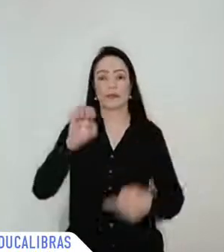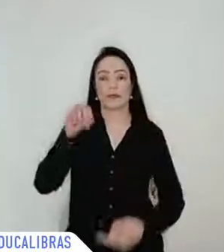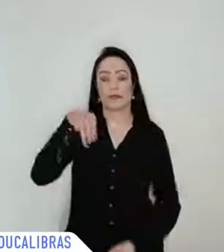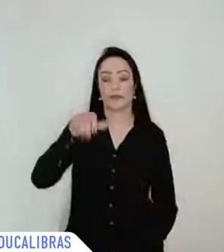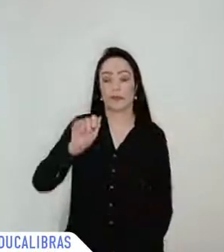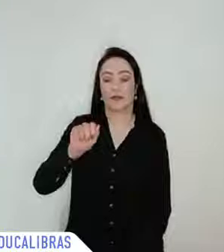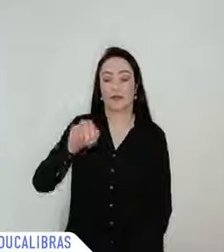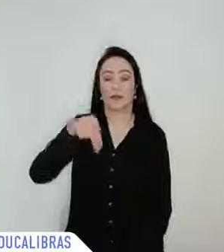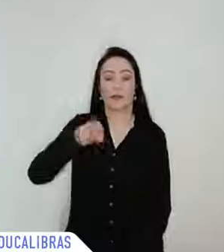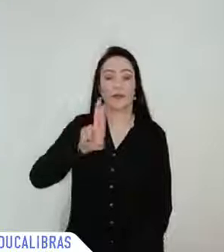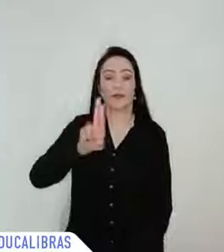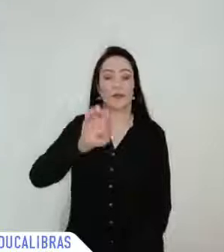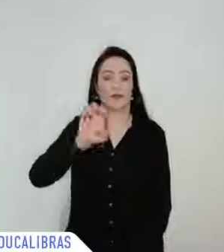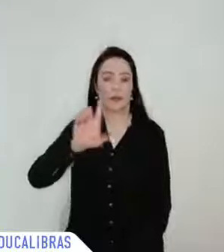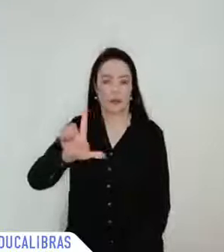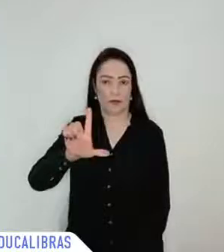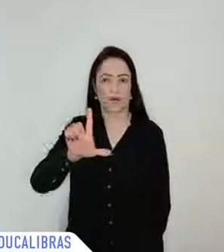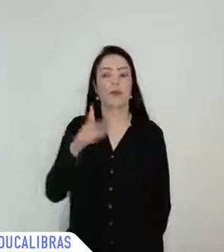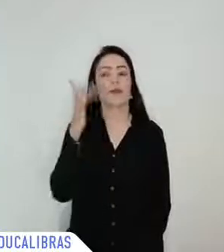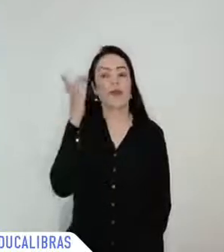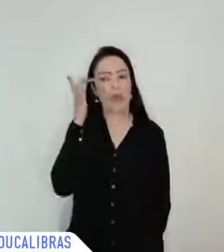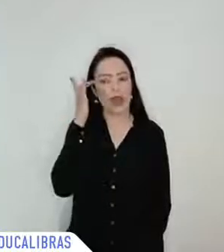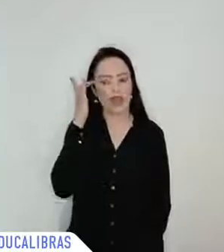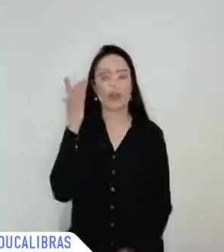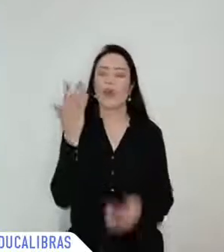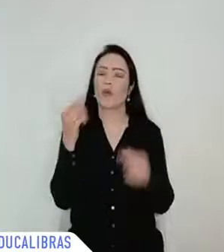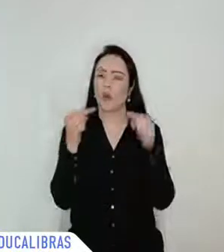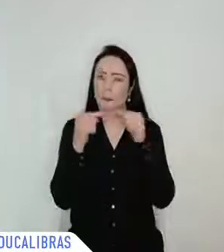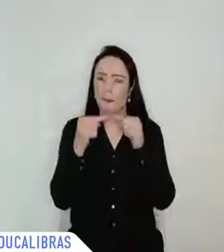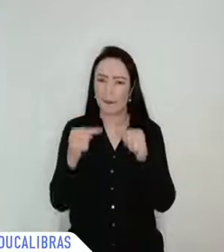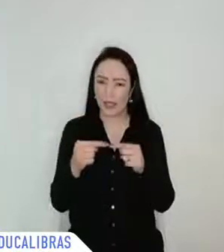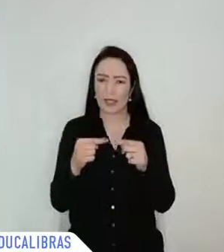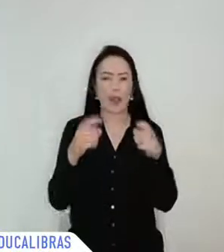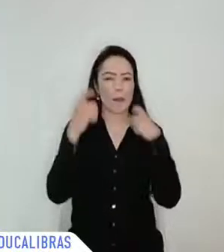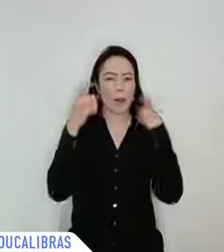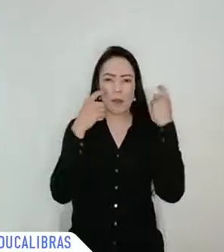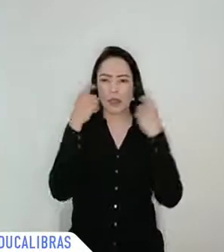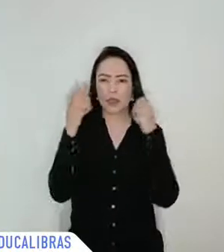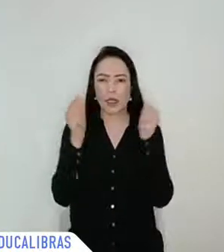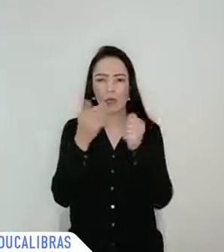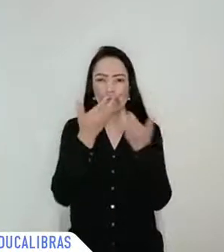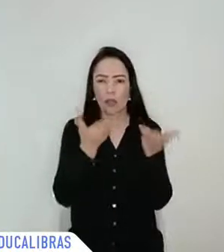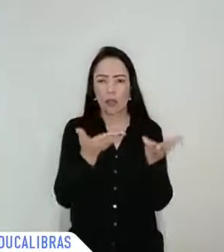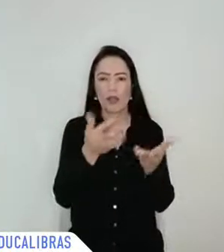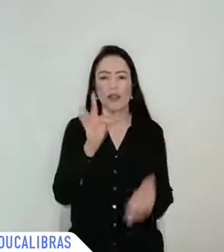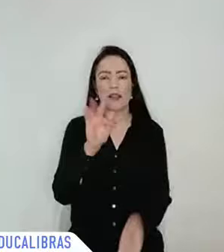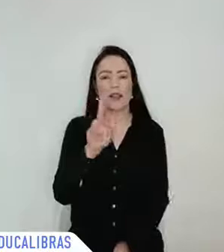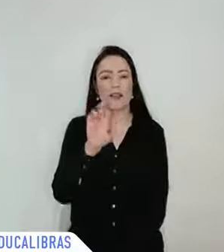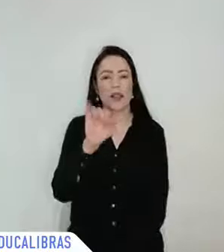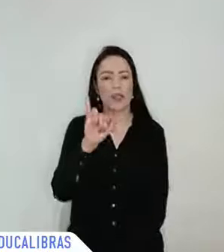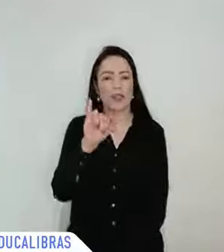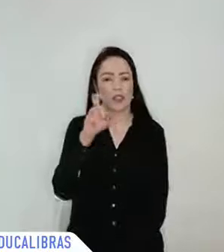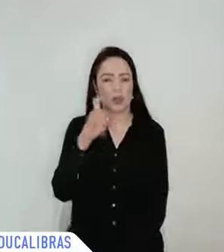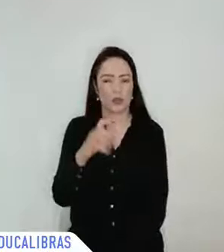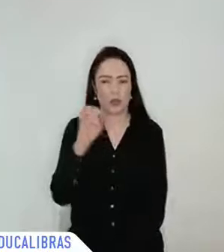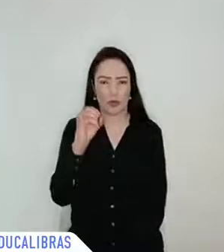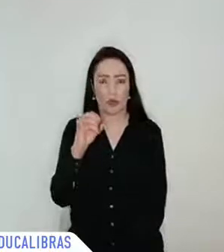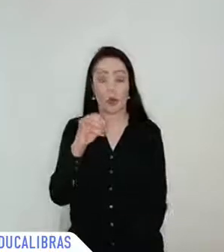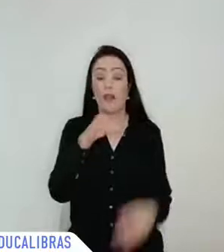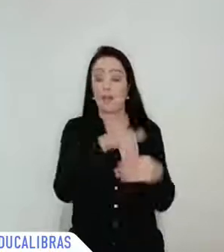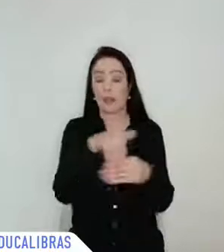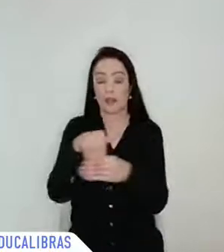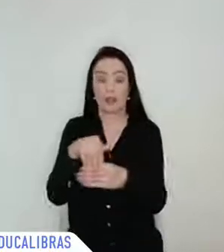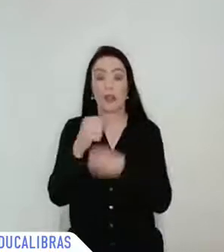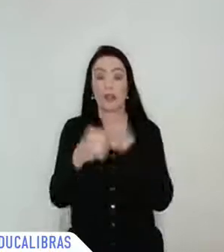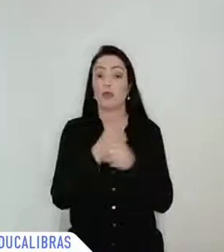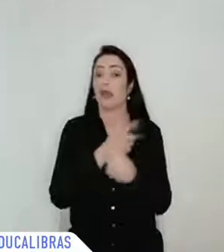ask them in the order they appeared. The first one is with Emmanuel, and it dialogues with what Marcelo Freixo said in